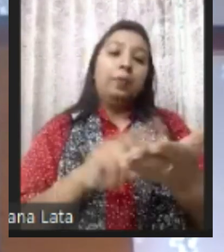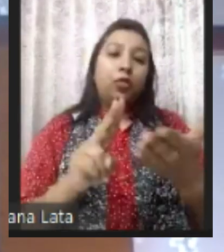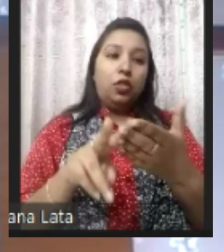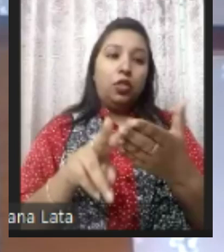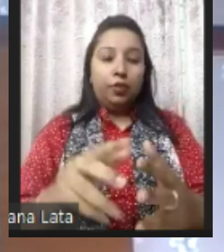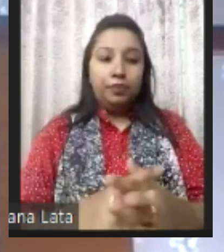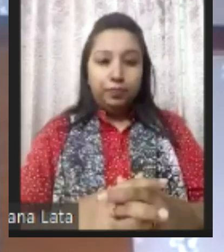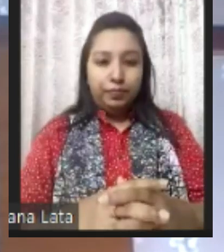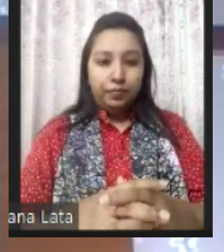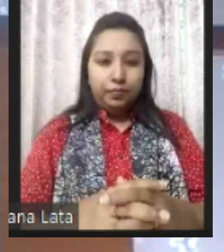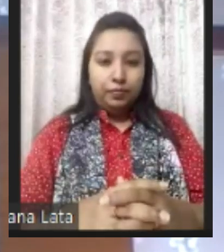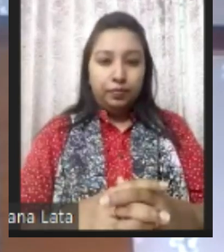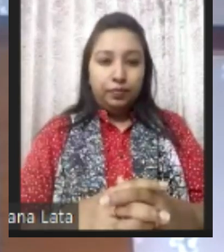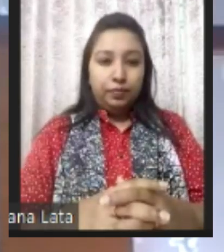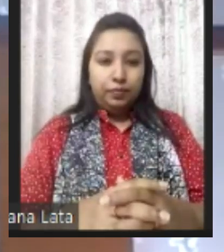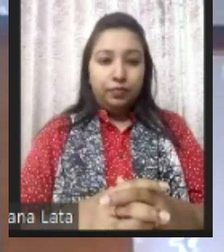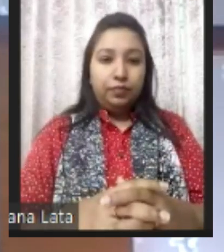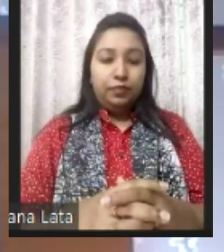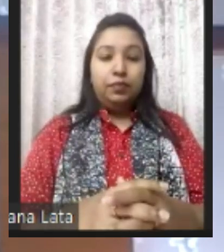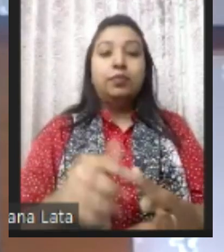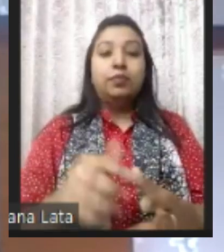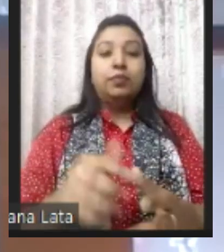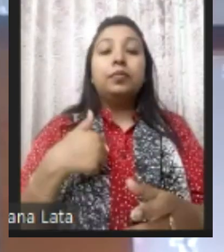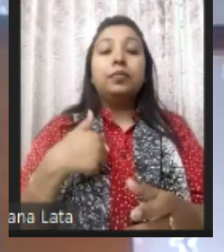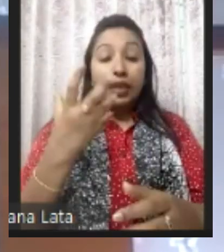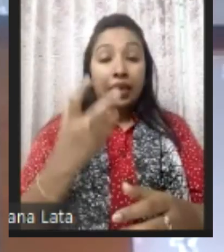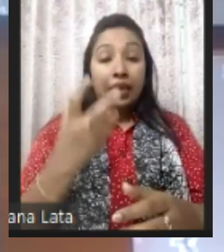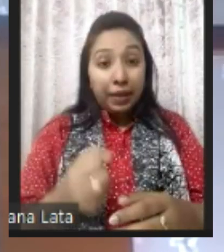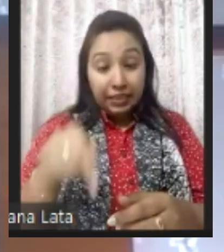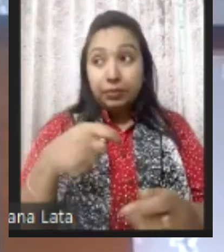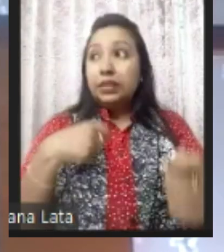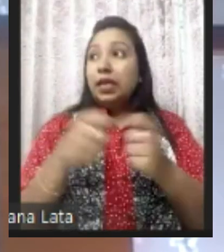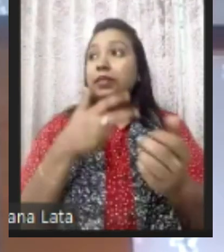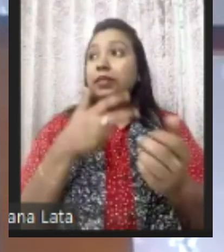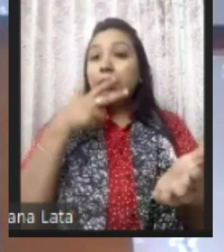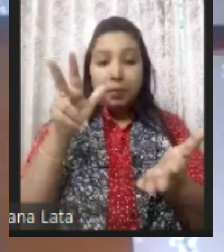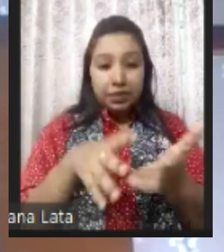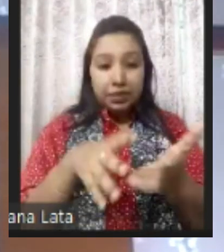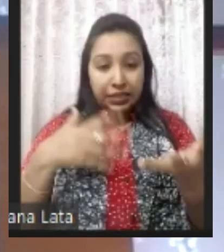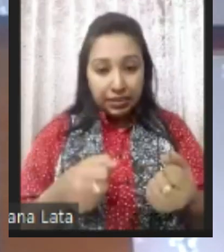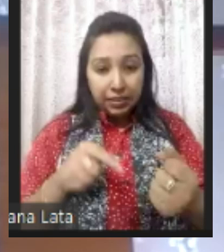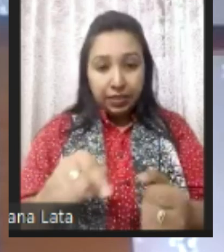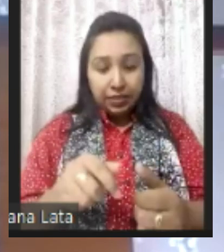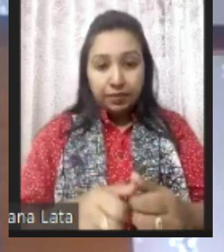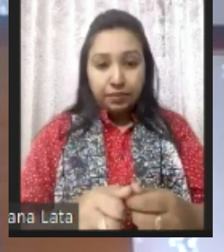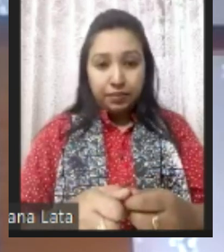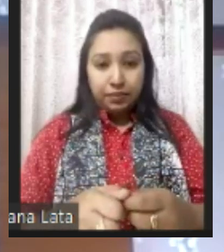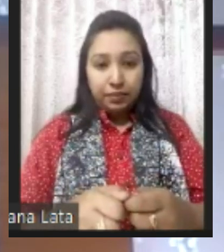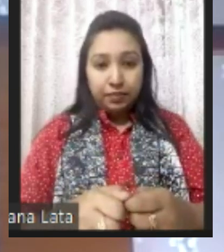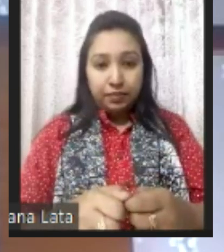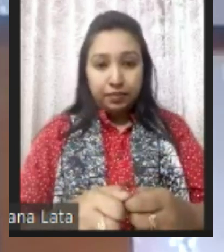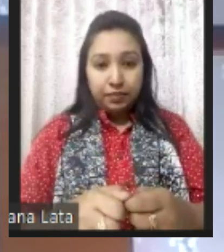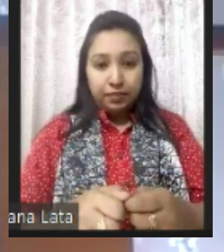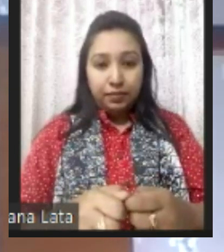want to, ensure the reasonable accommodation, that really, help us to, create a good